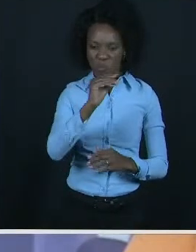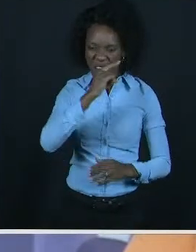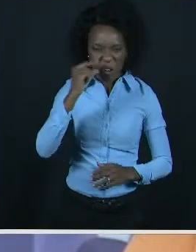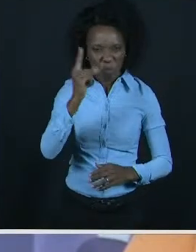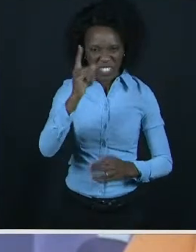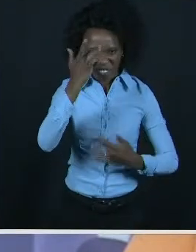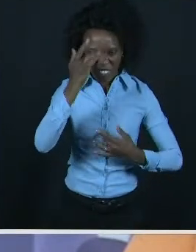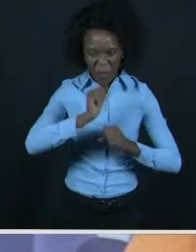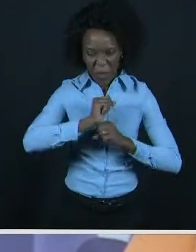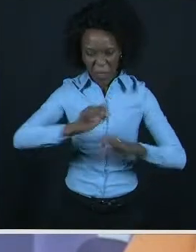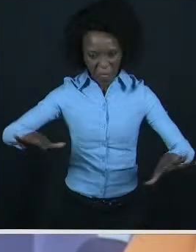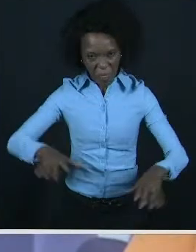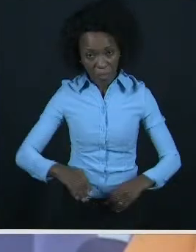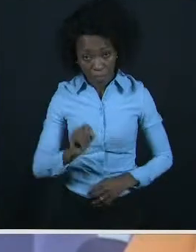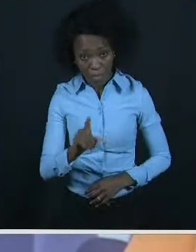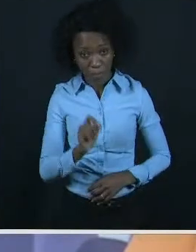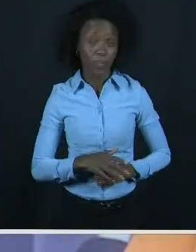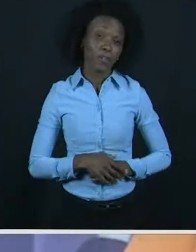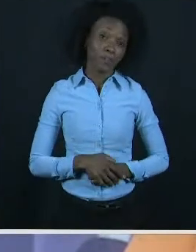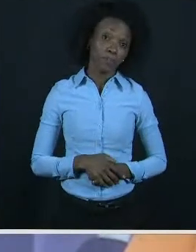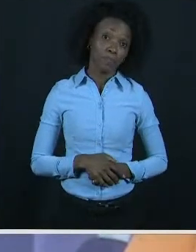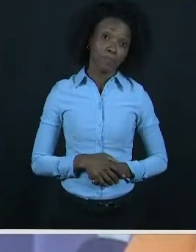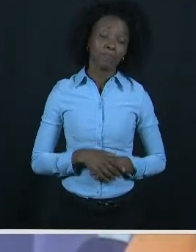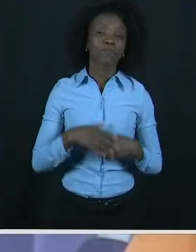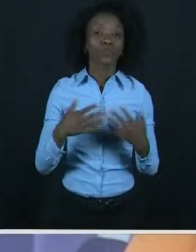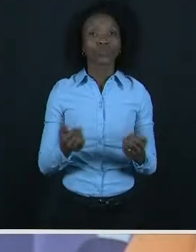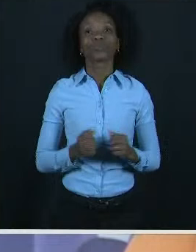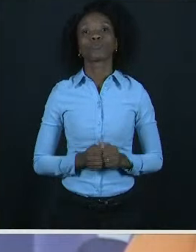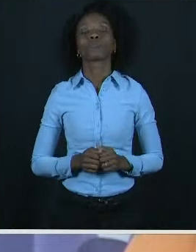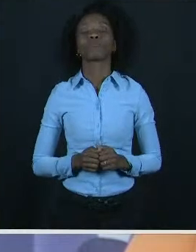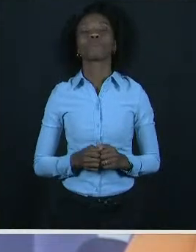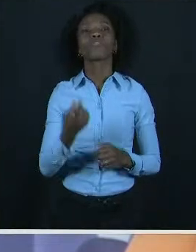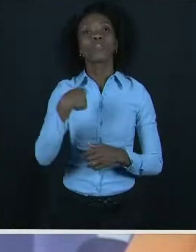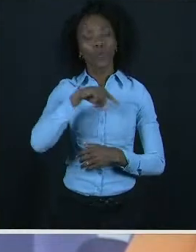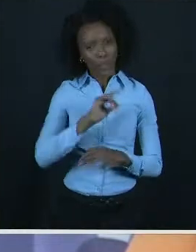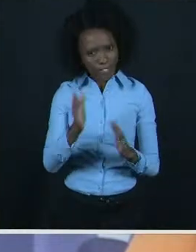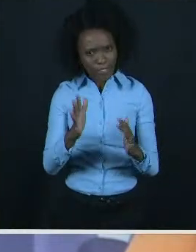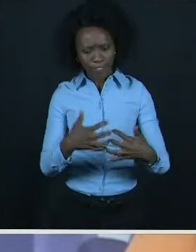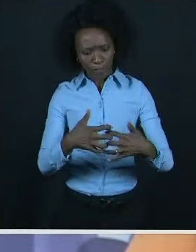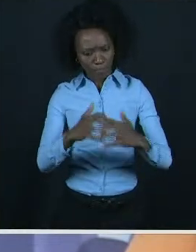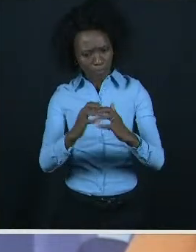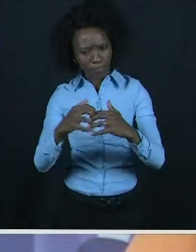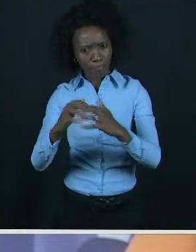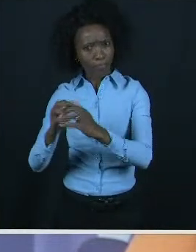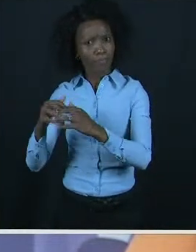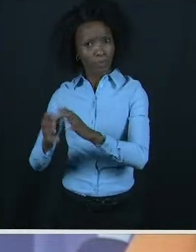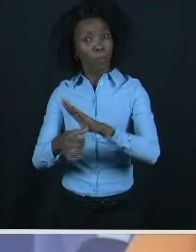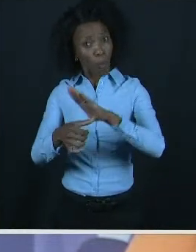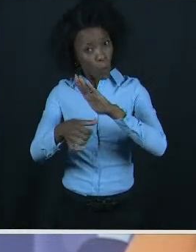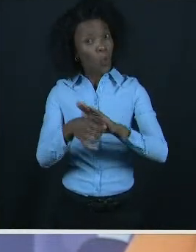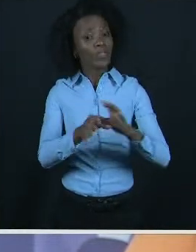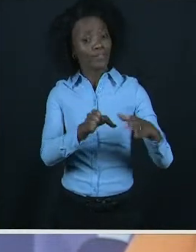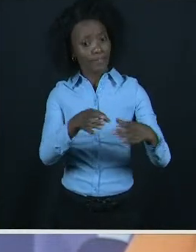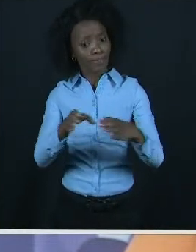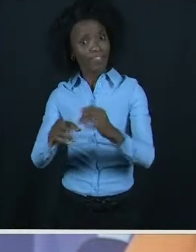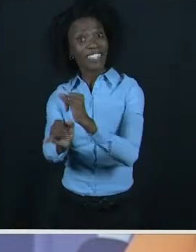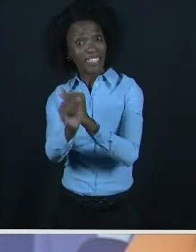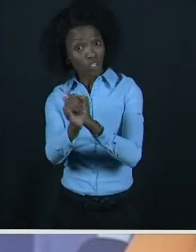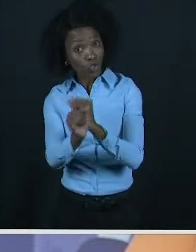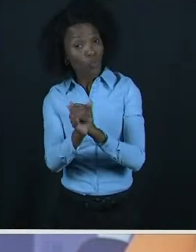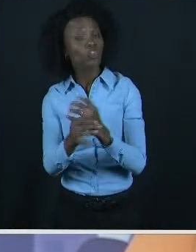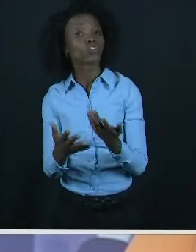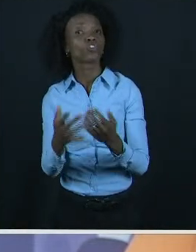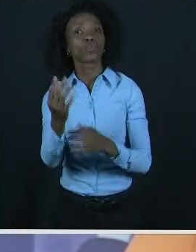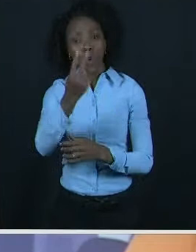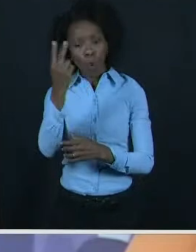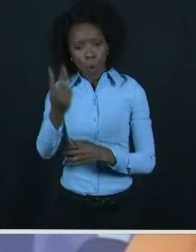a second pandemic. We have established critical institutions and mobilized